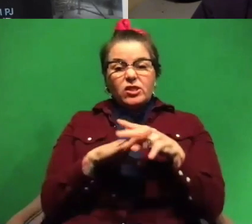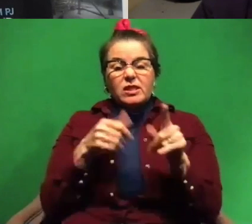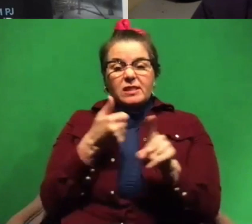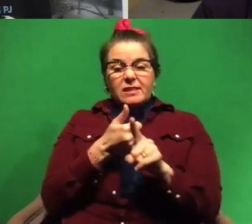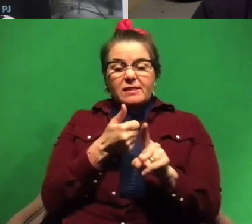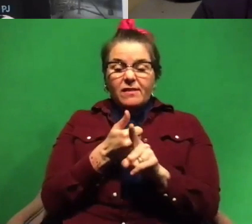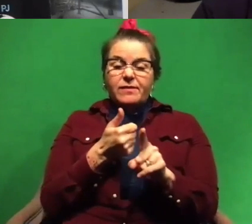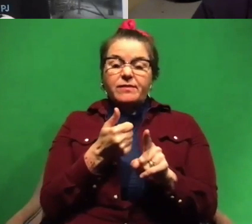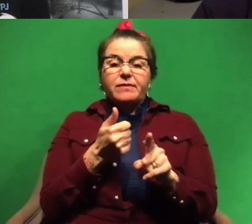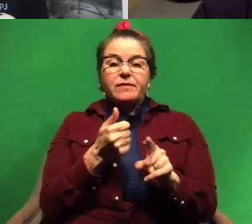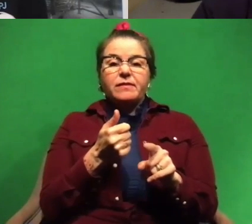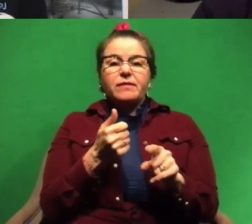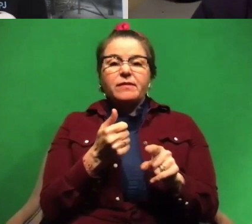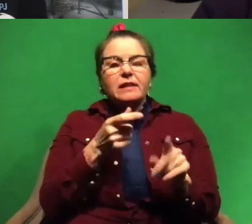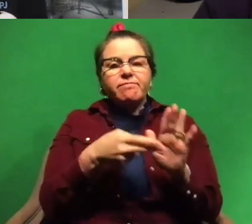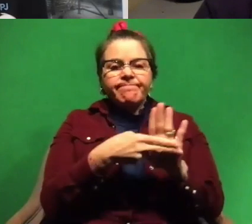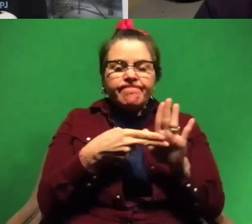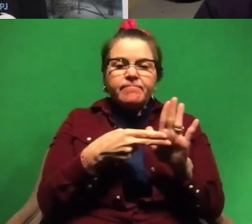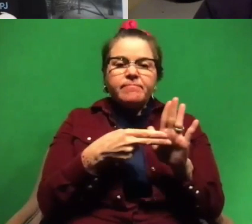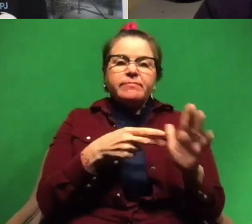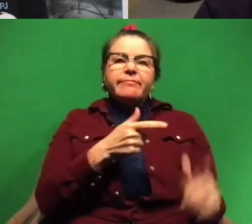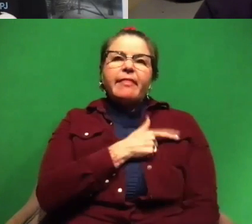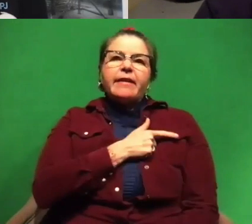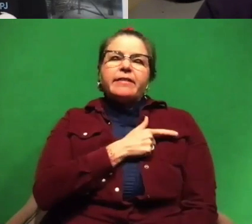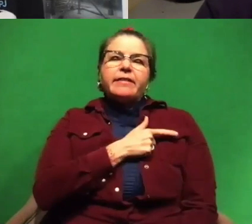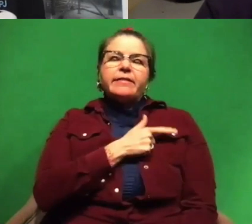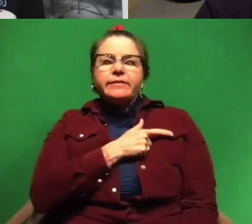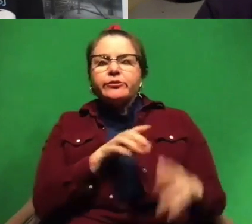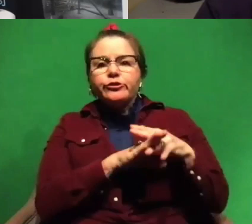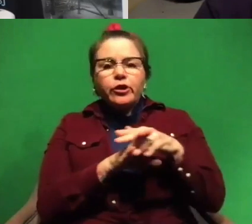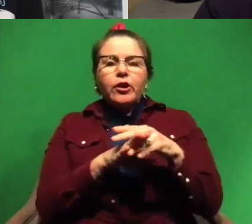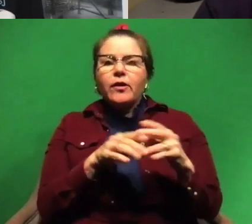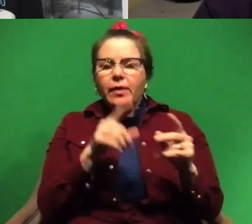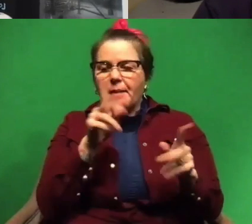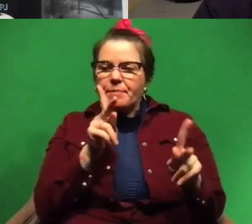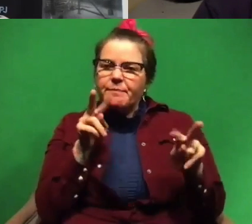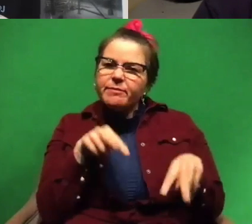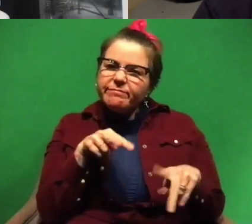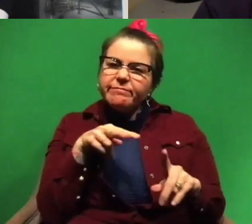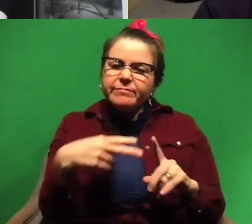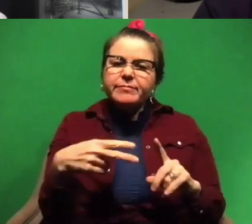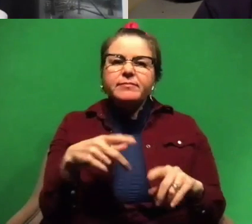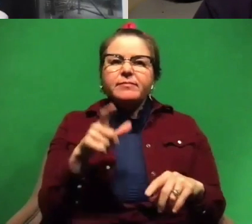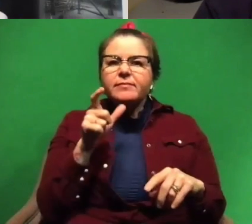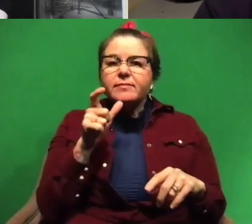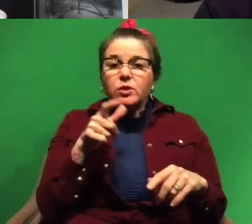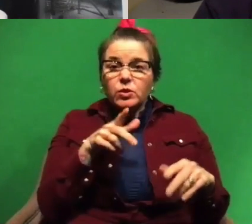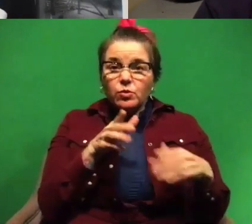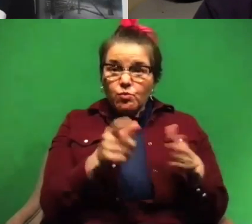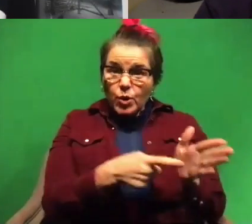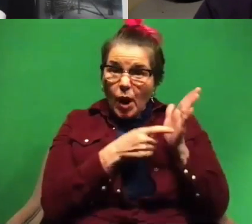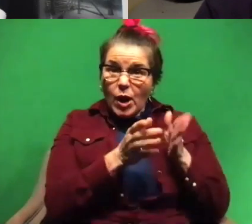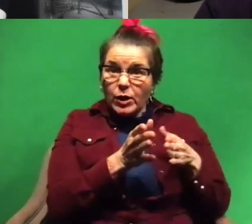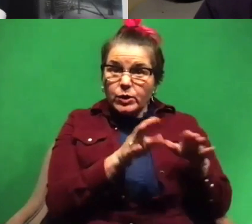actually known as like a super, super lazy shark. That's what the public thought of it. It doesn't need to swim to breathe like a lot of